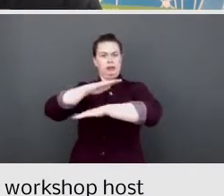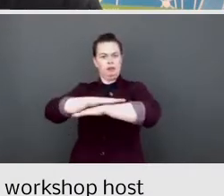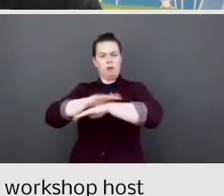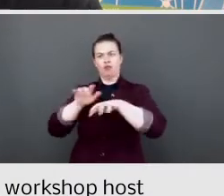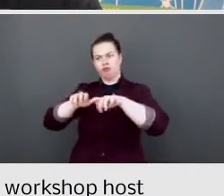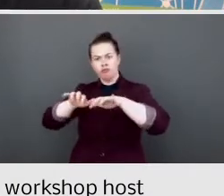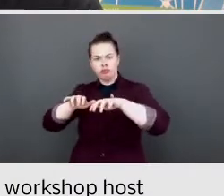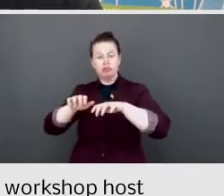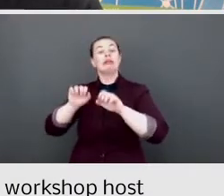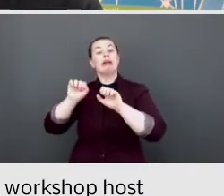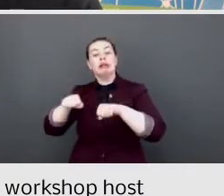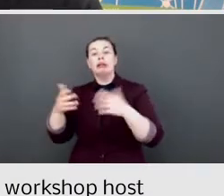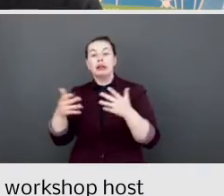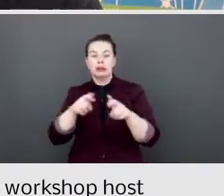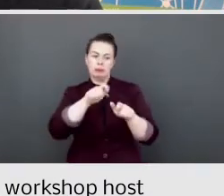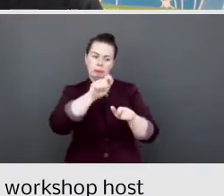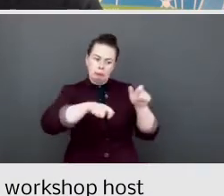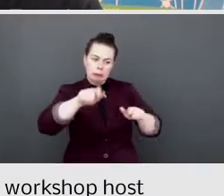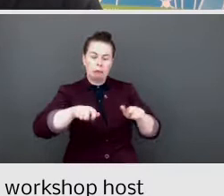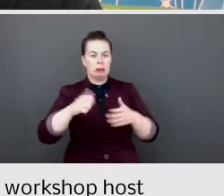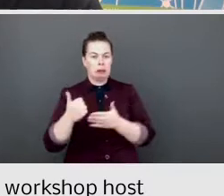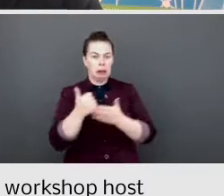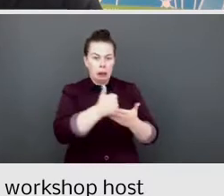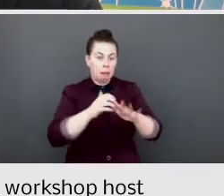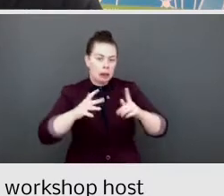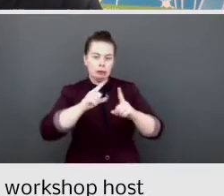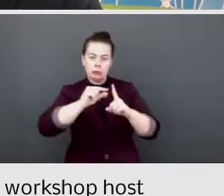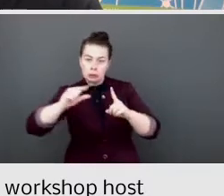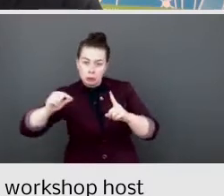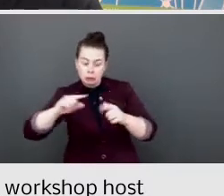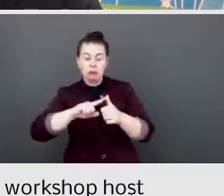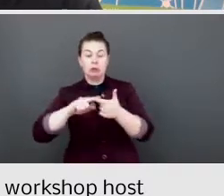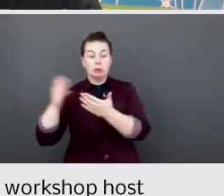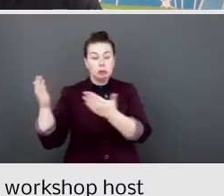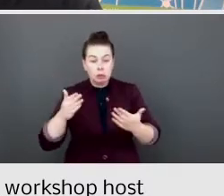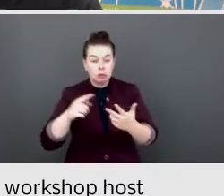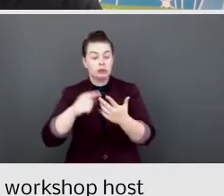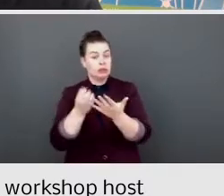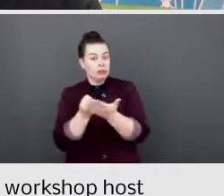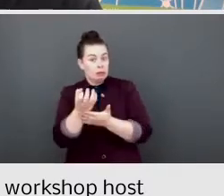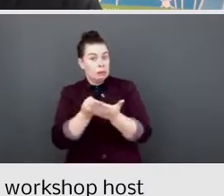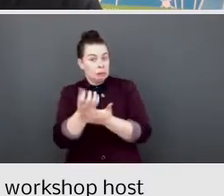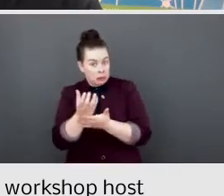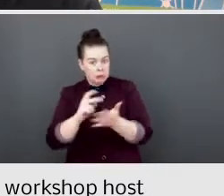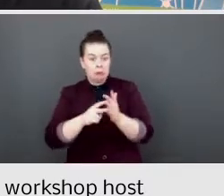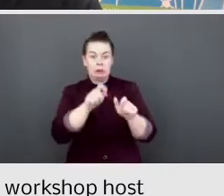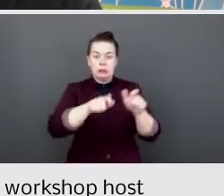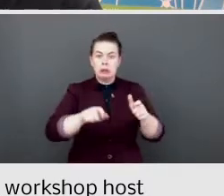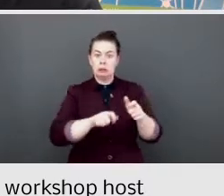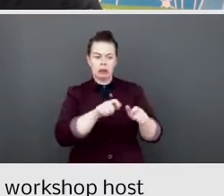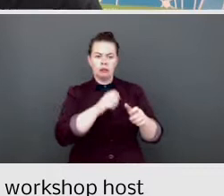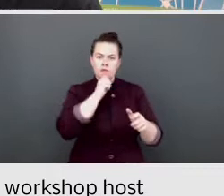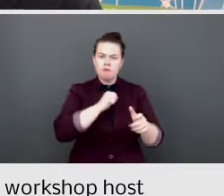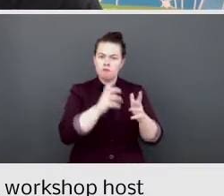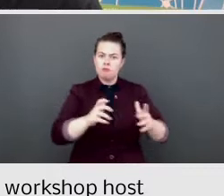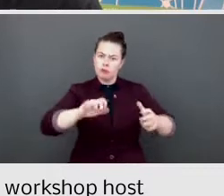standardized platform that will provide user-centered digital solutions, services and information to support